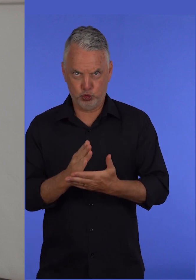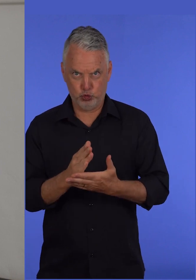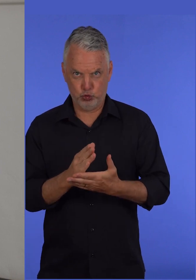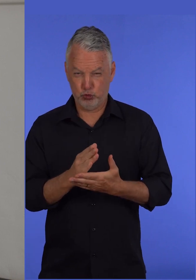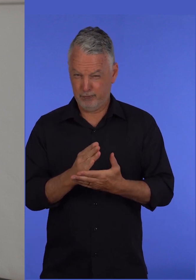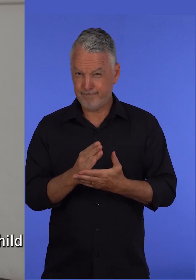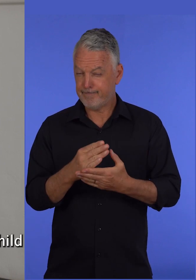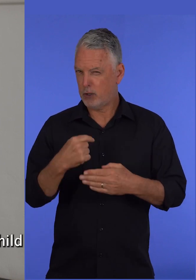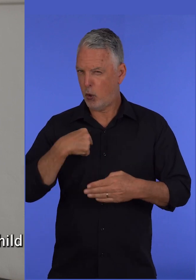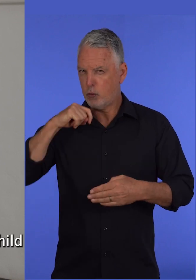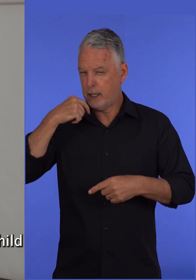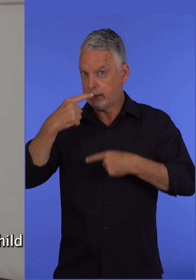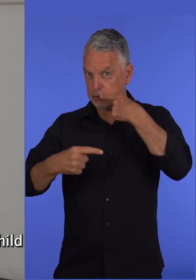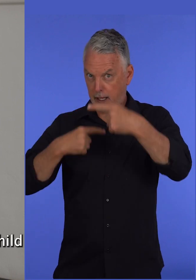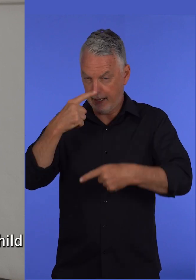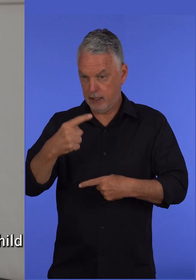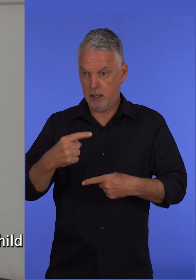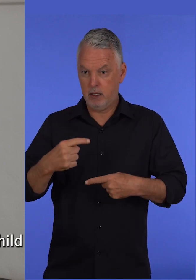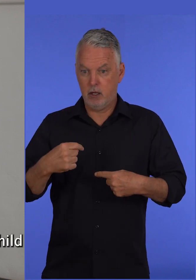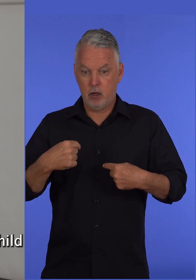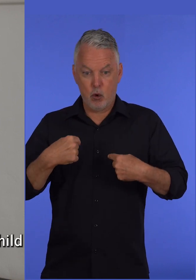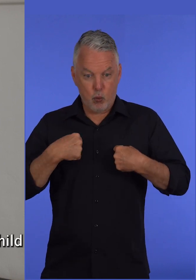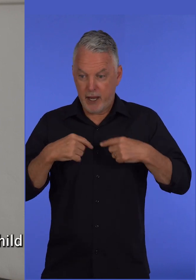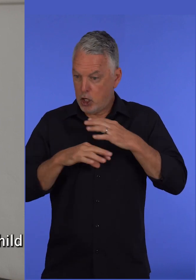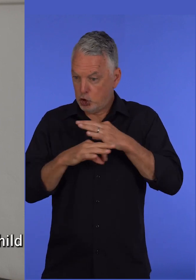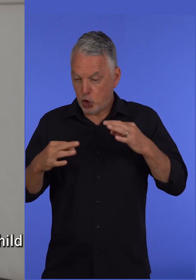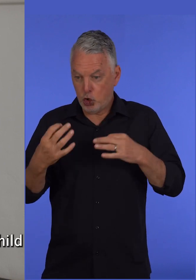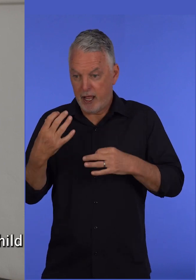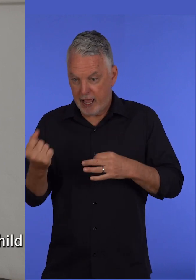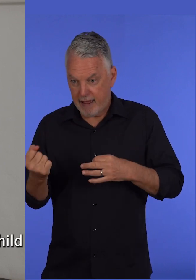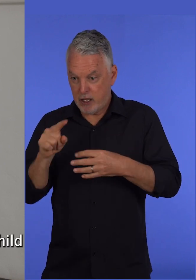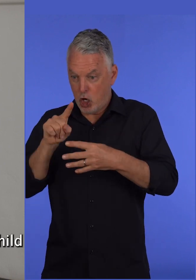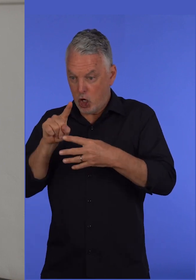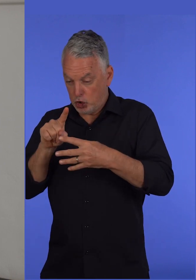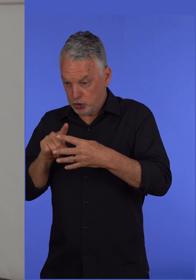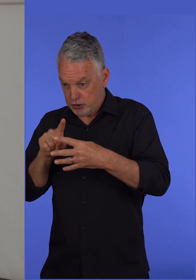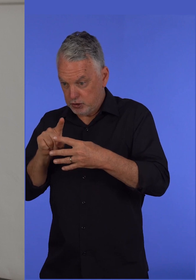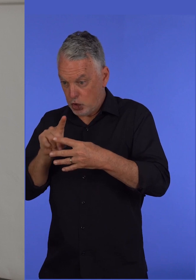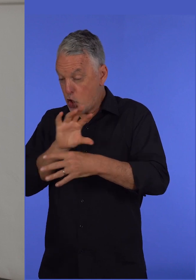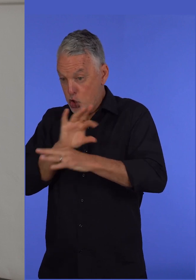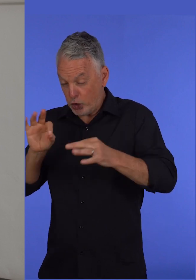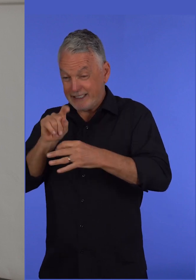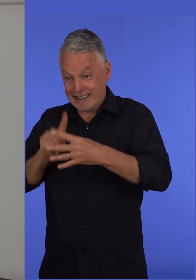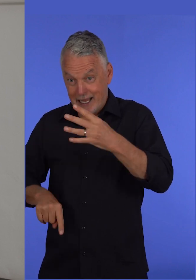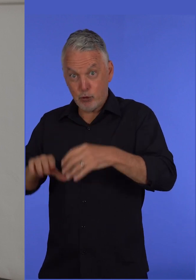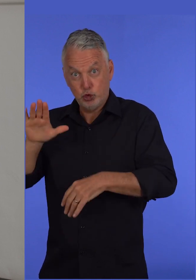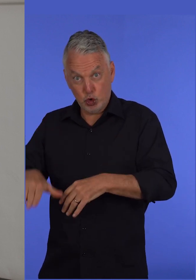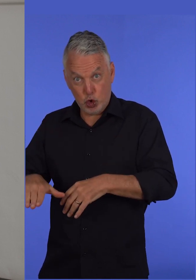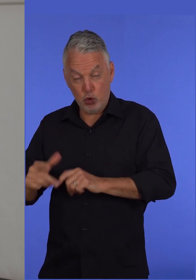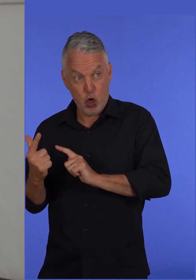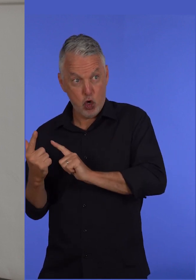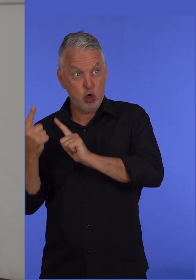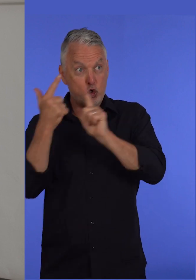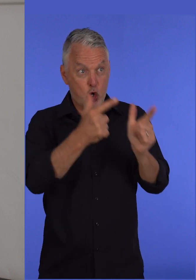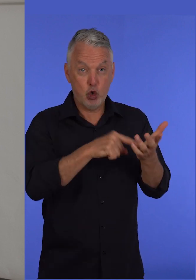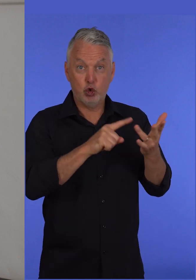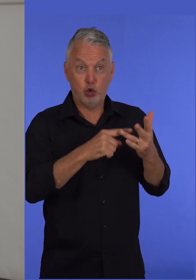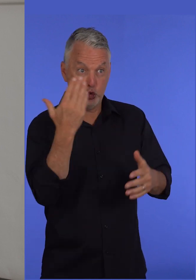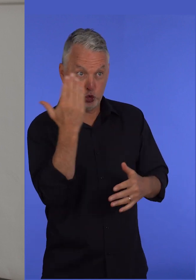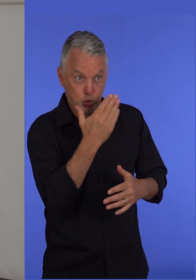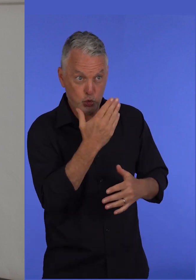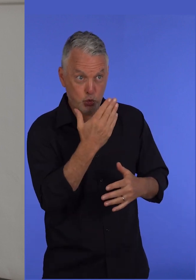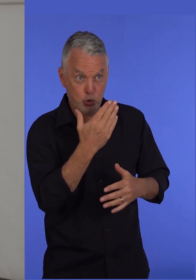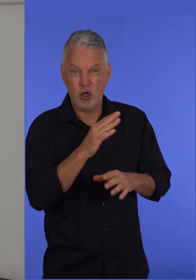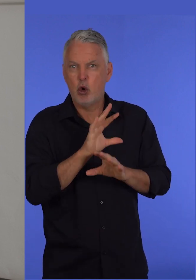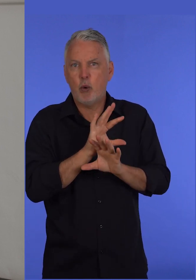the case. You know, we don't have a child who is non-disabled go to their local school and feel guilty about